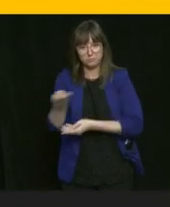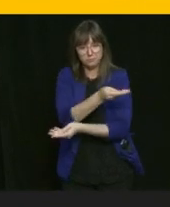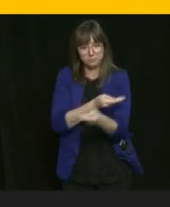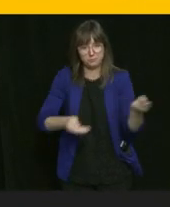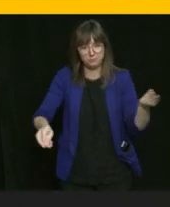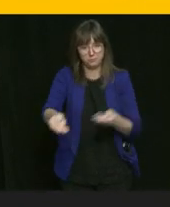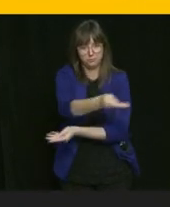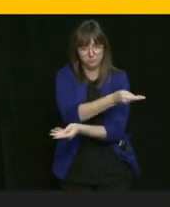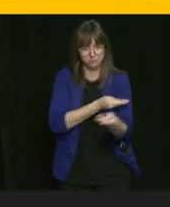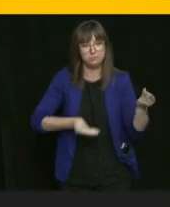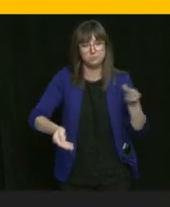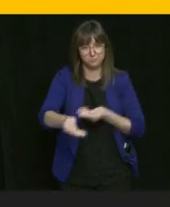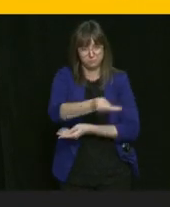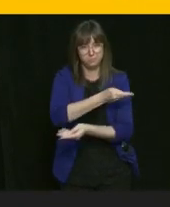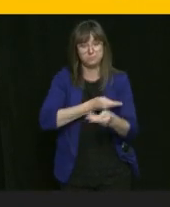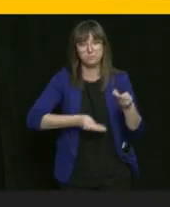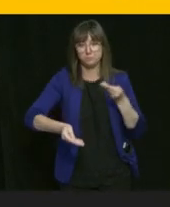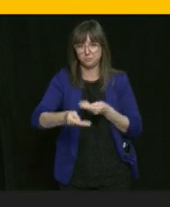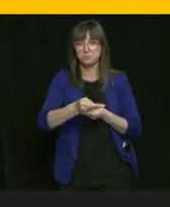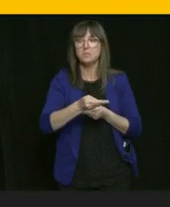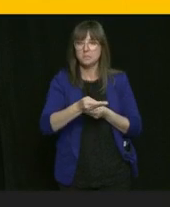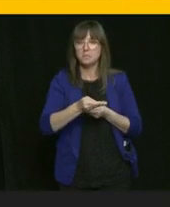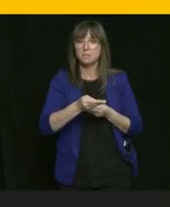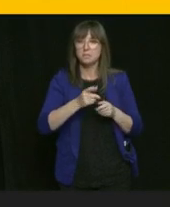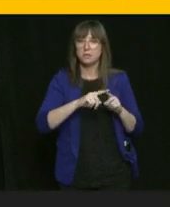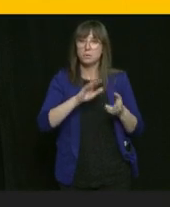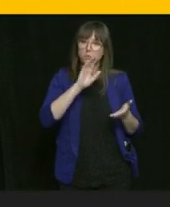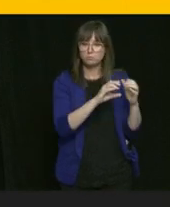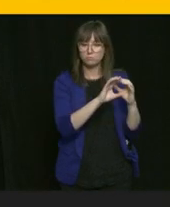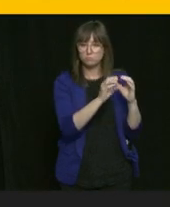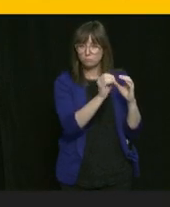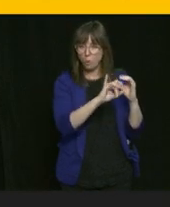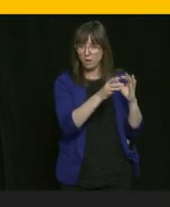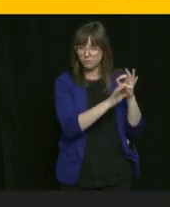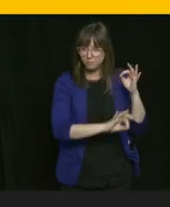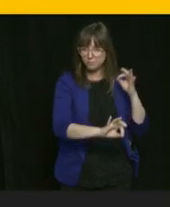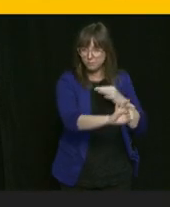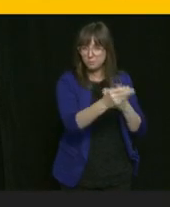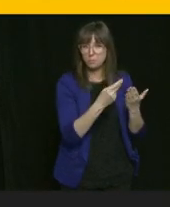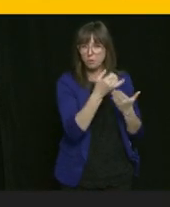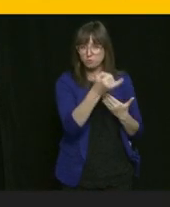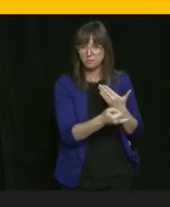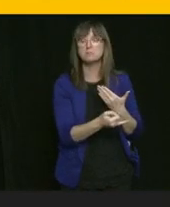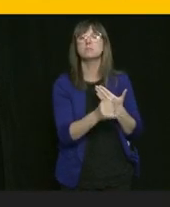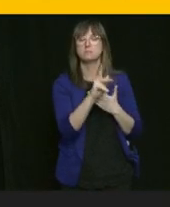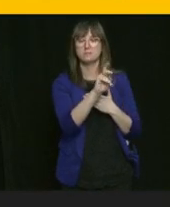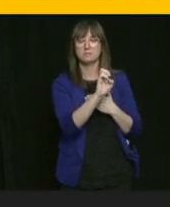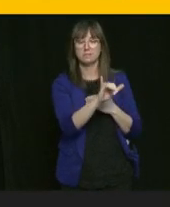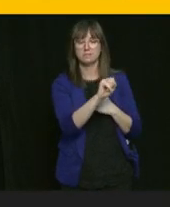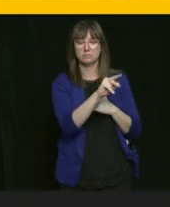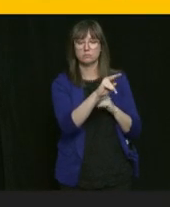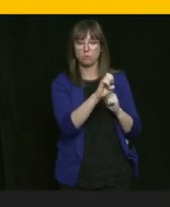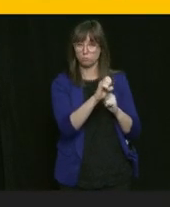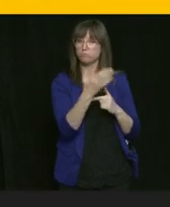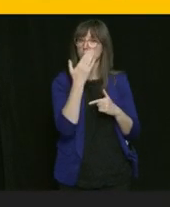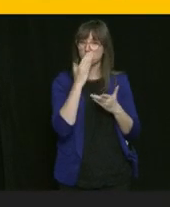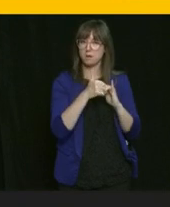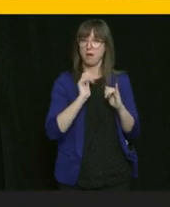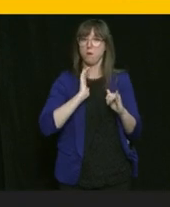with lower carbon emissions compared to transport our oil and gas products